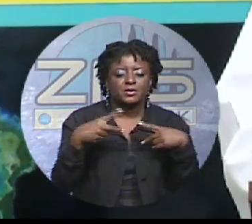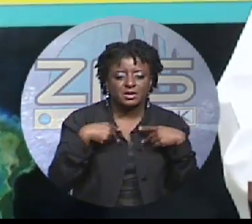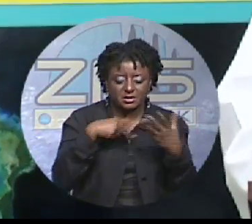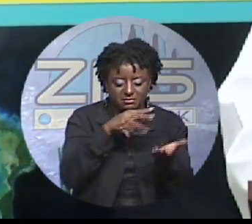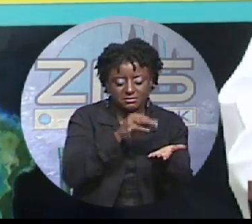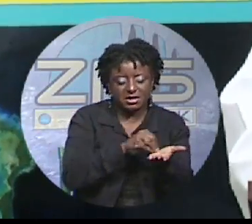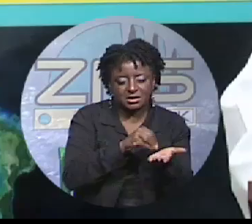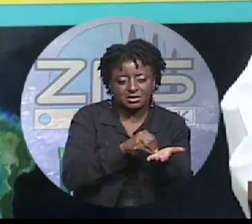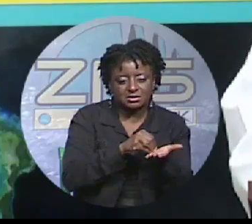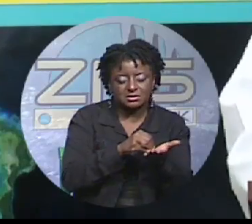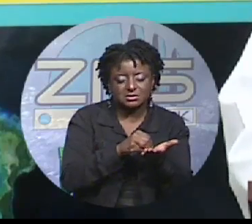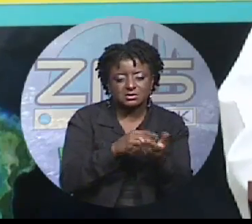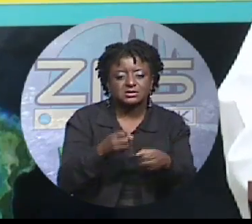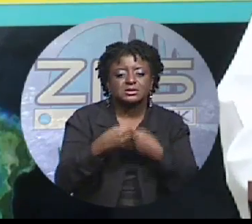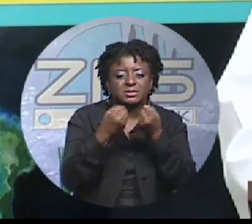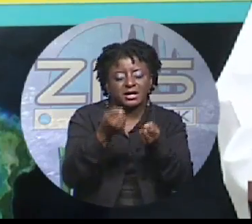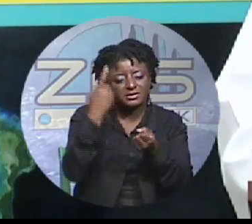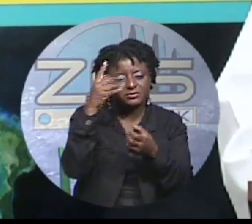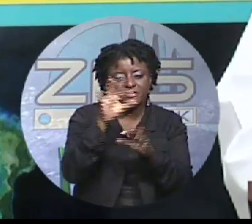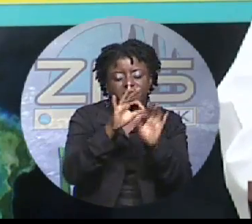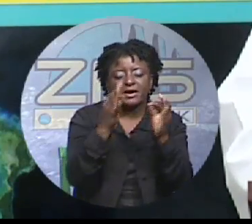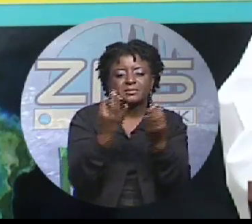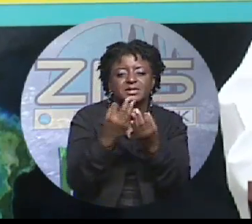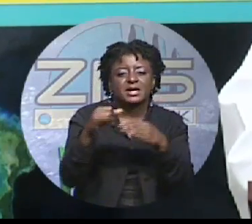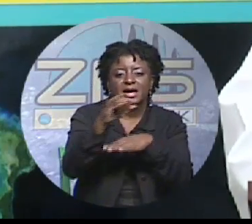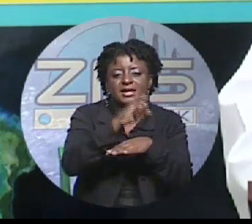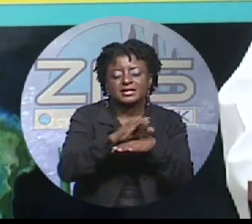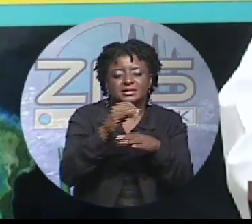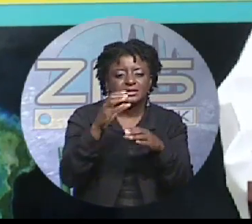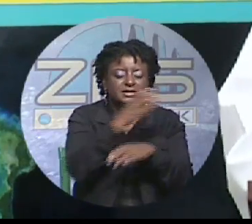for the Family Island clinics, inclusive